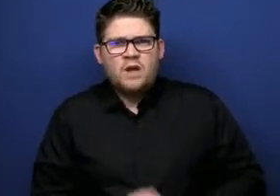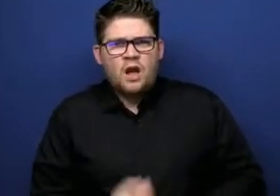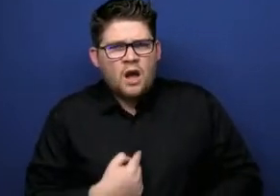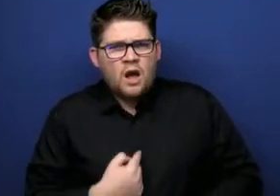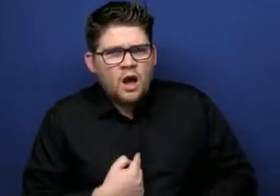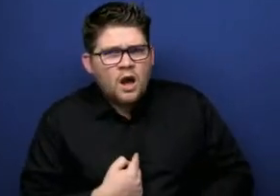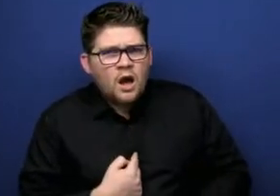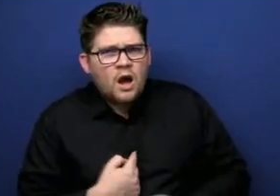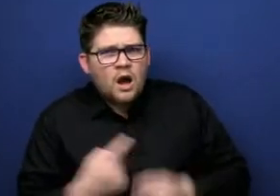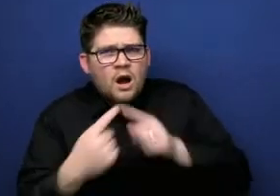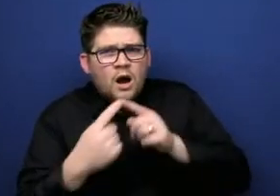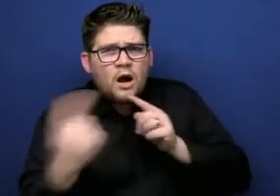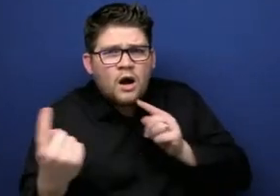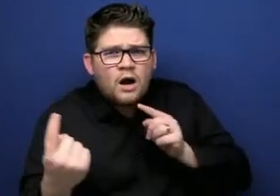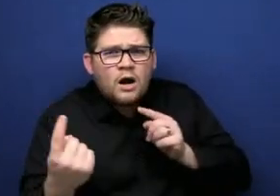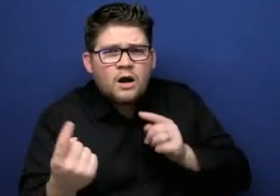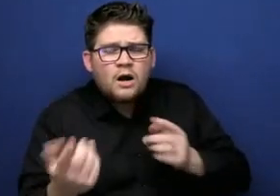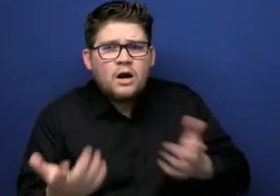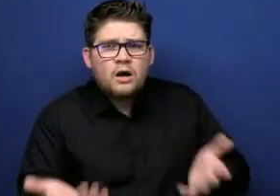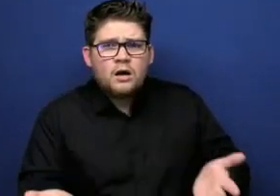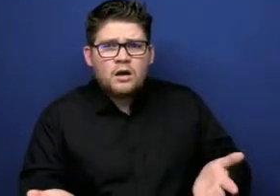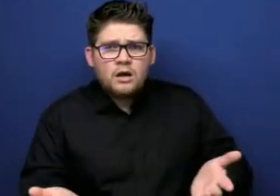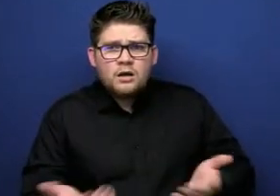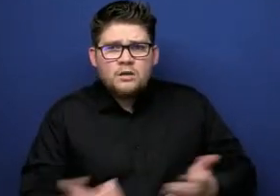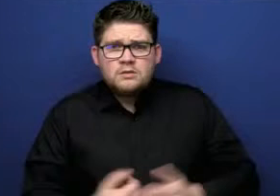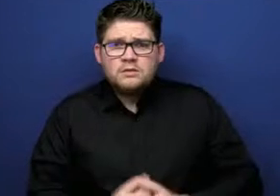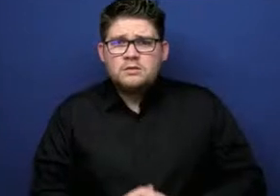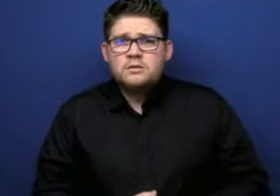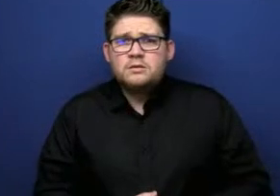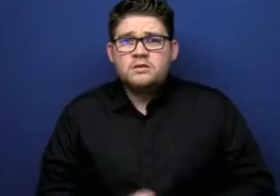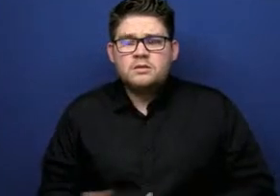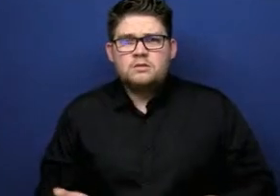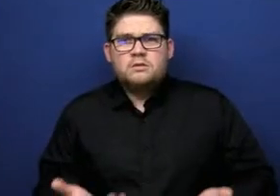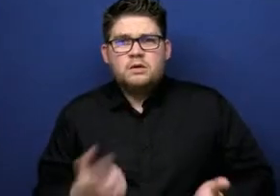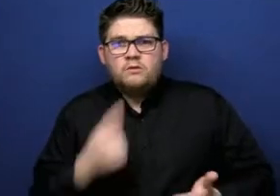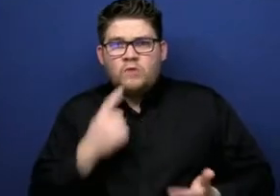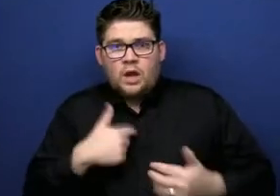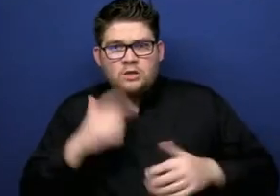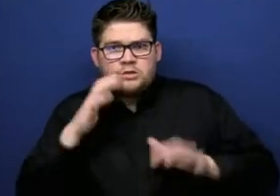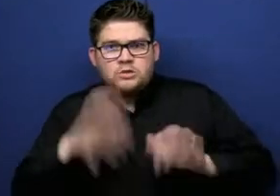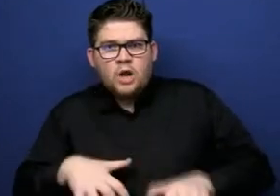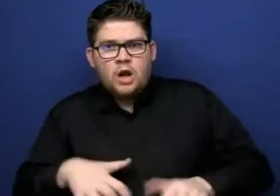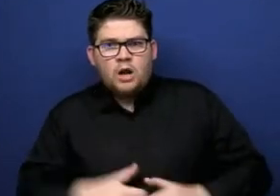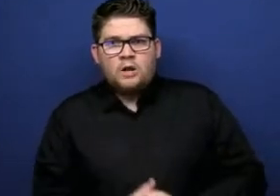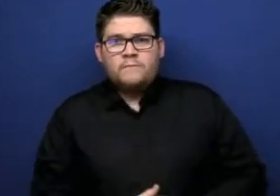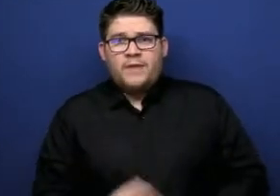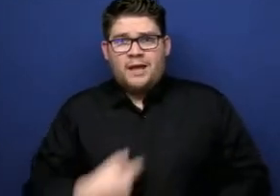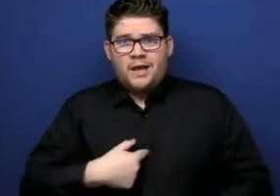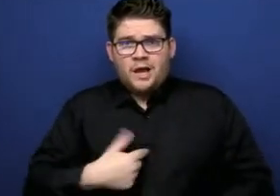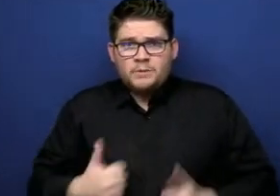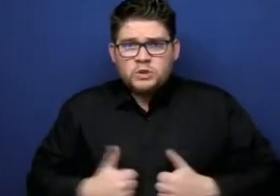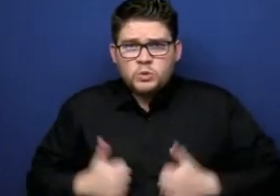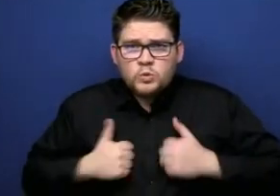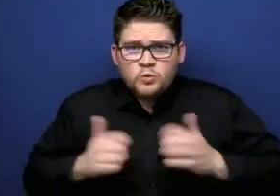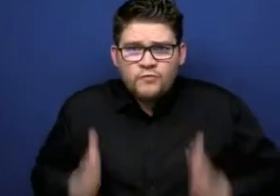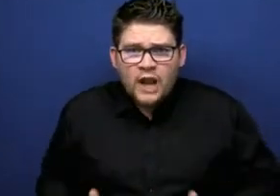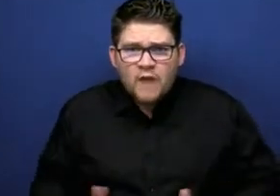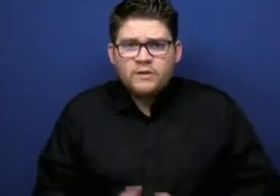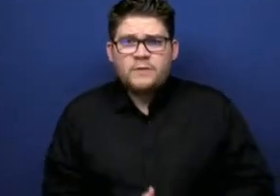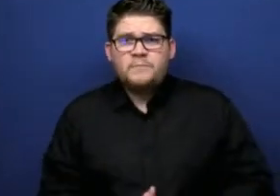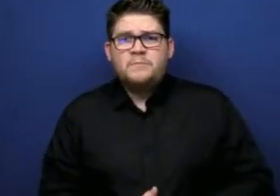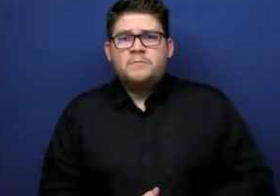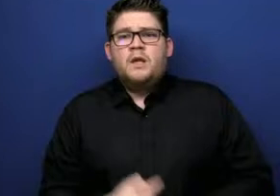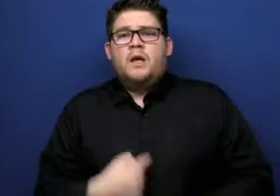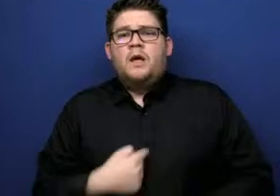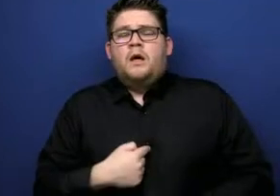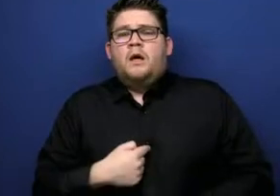widely accepted. As a survivor who has been deeply involved in Holocaust remembrance and